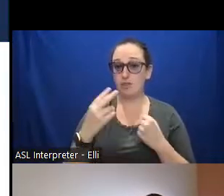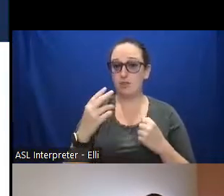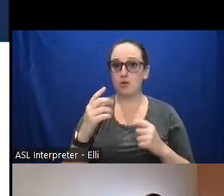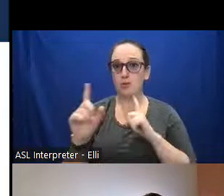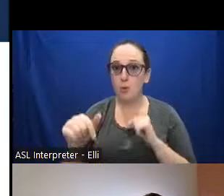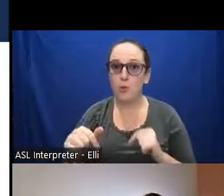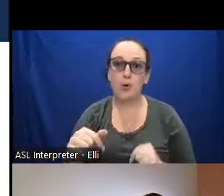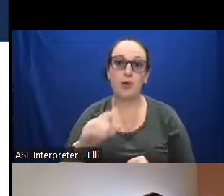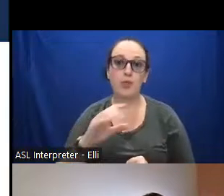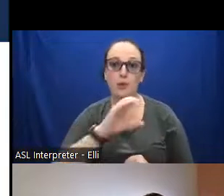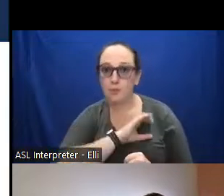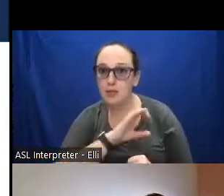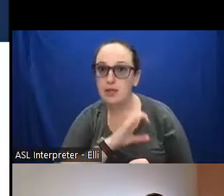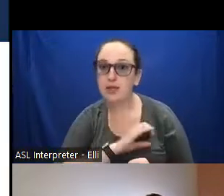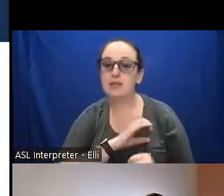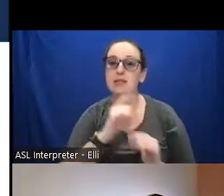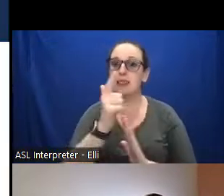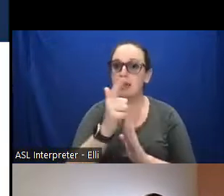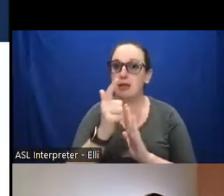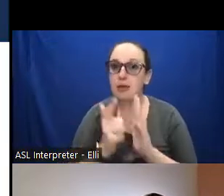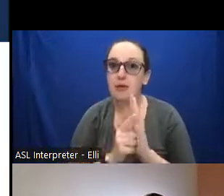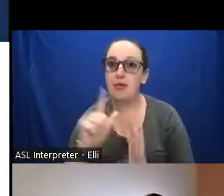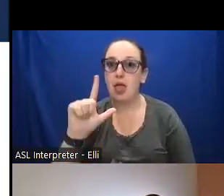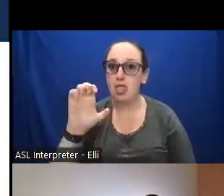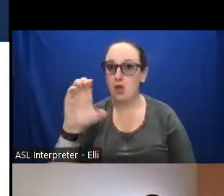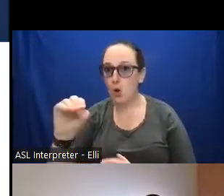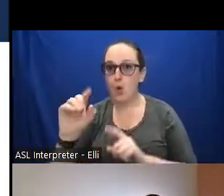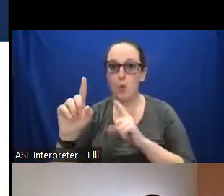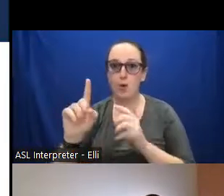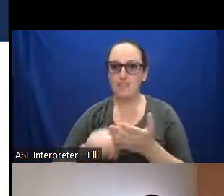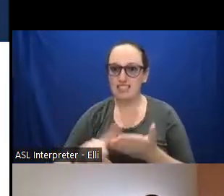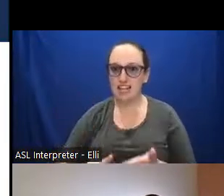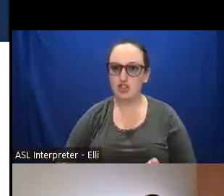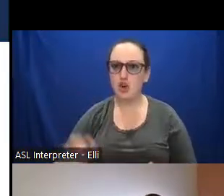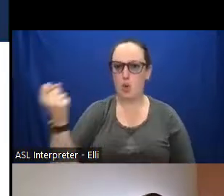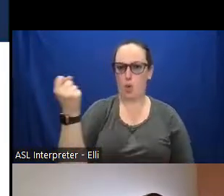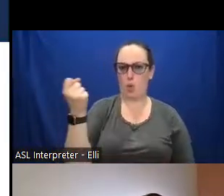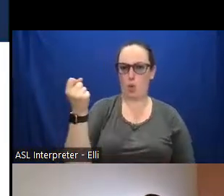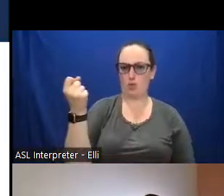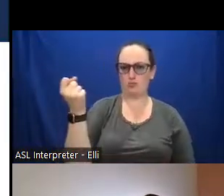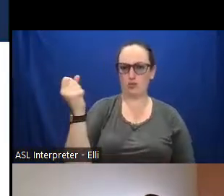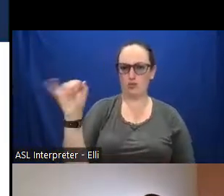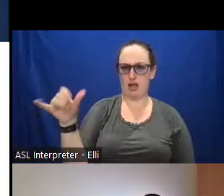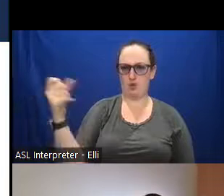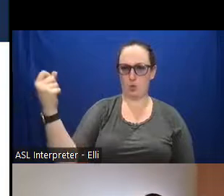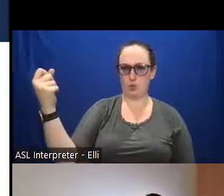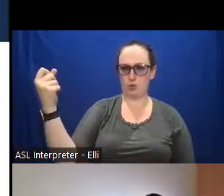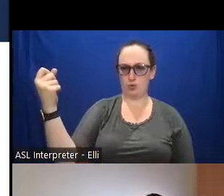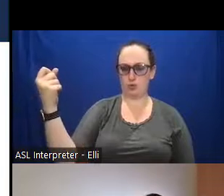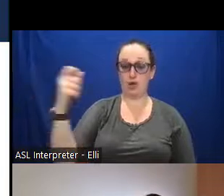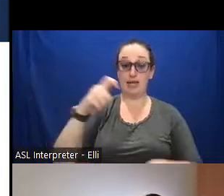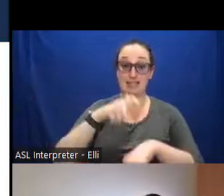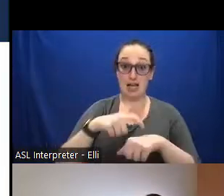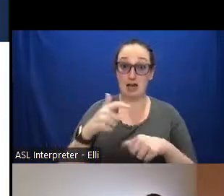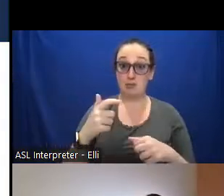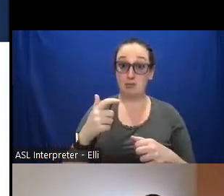which is the legal investigation, the law enforcement investigation, and take a breath and get